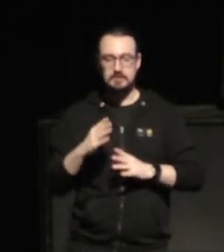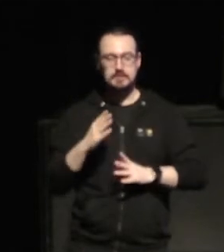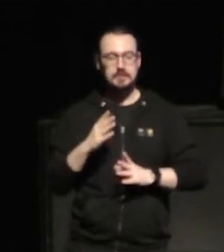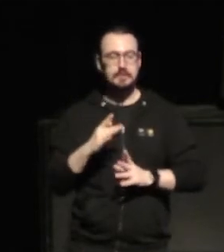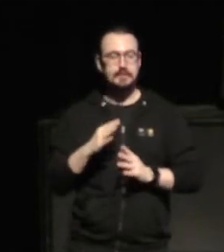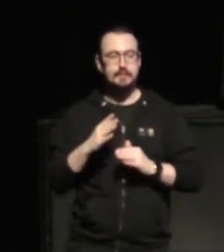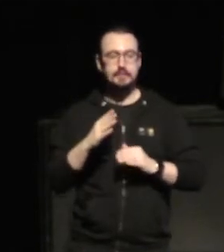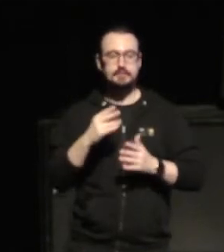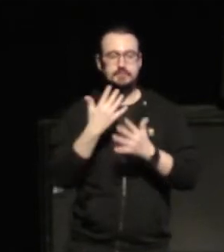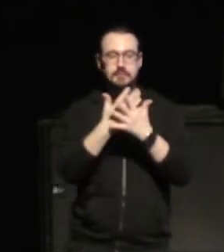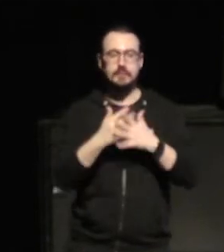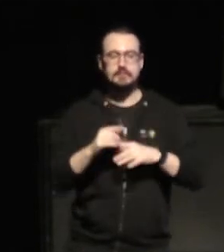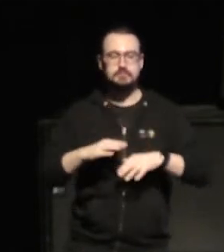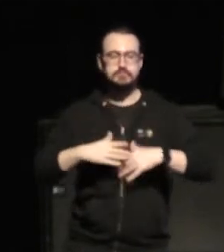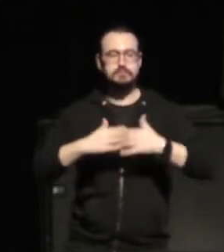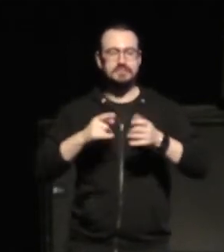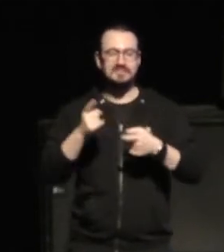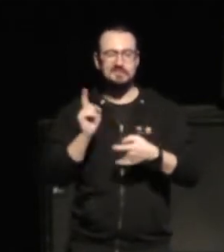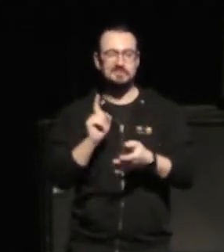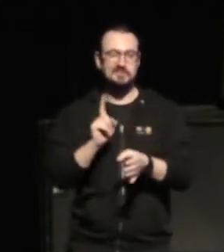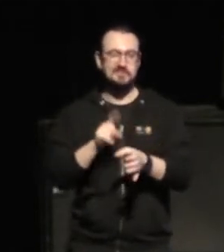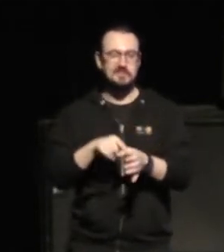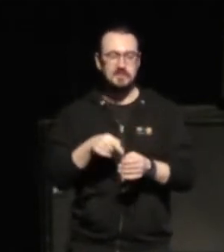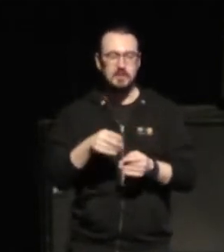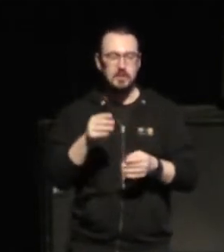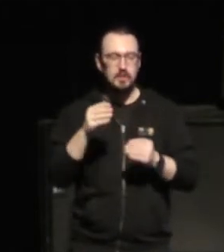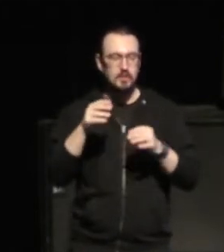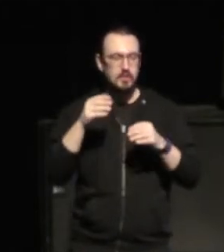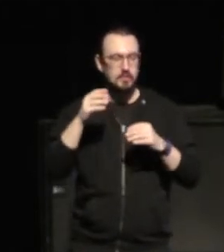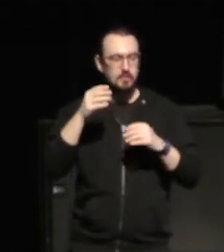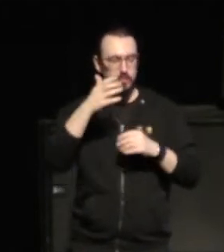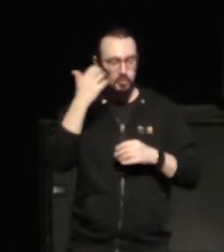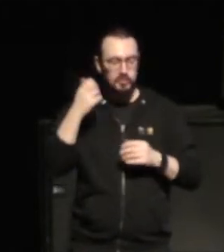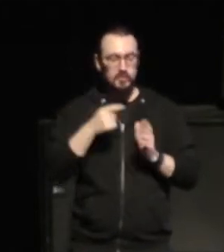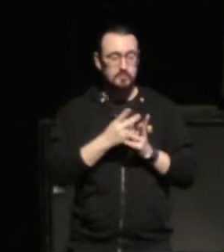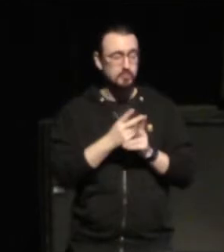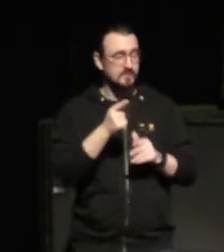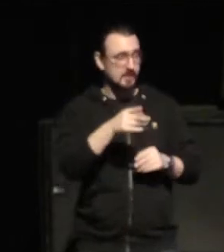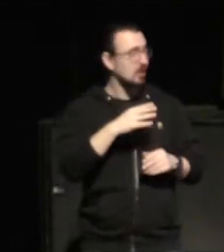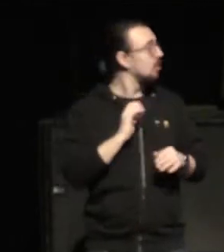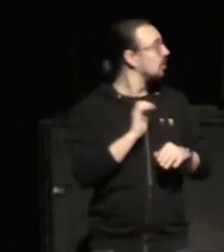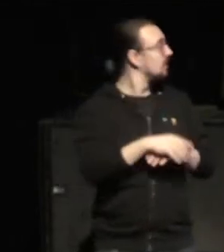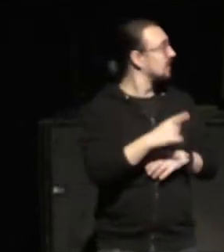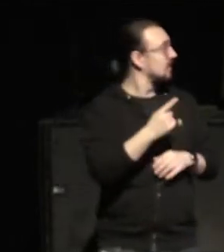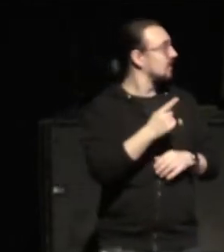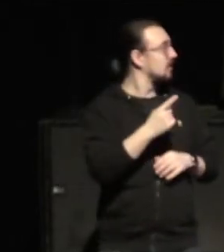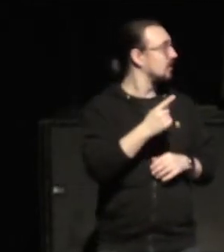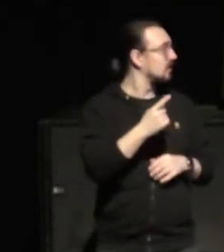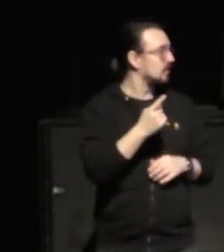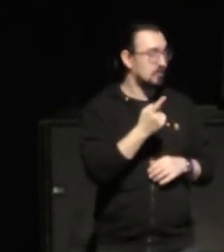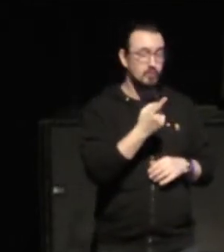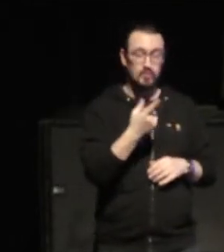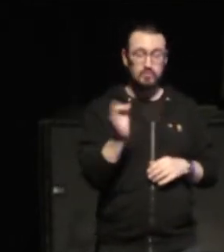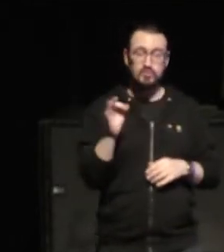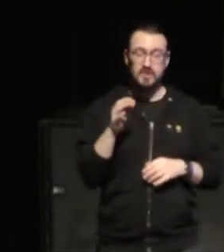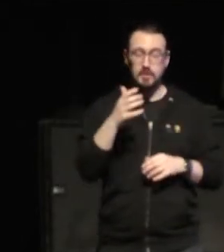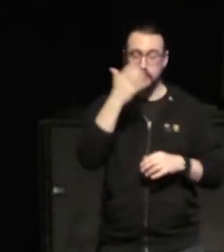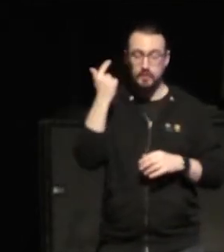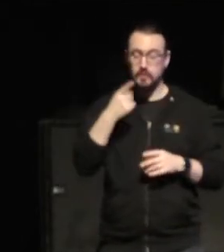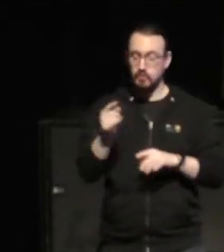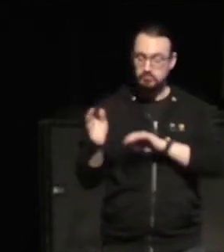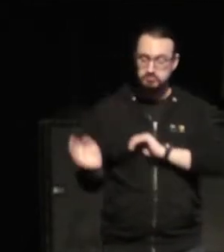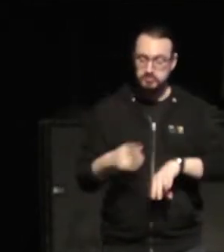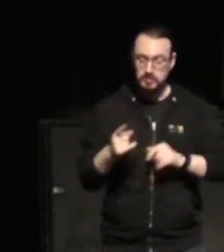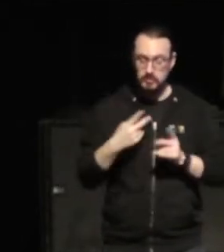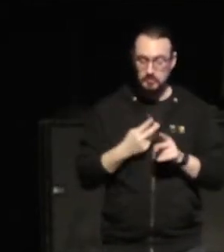So those are seeds, and they are going to more than 100 peasants. Okay, so they produced